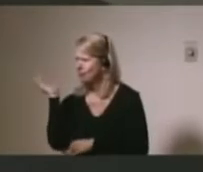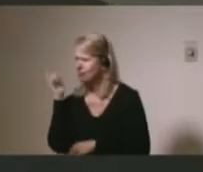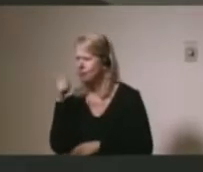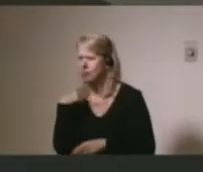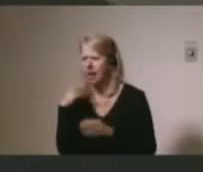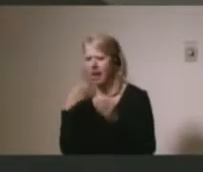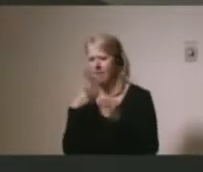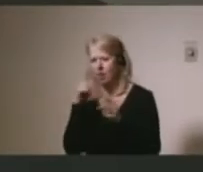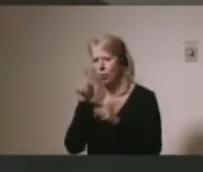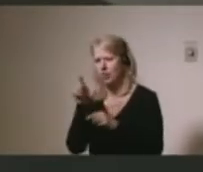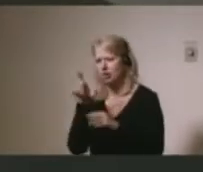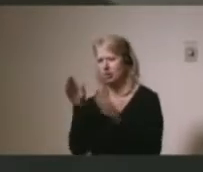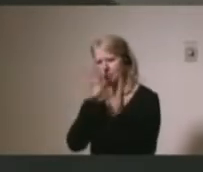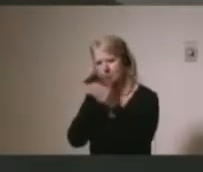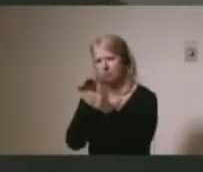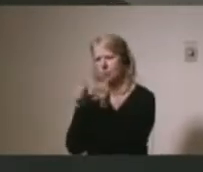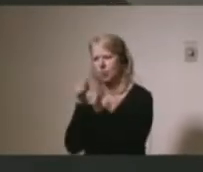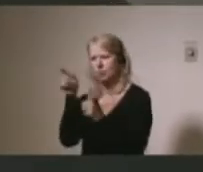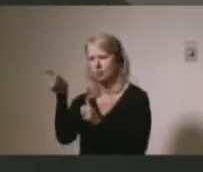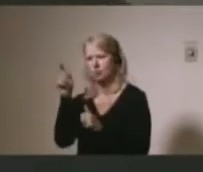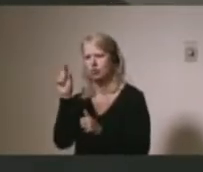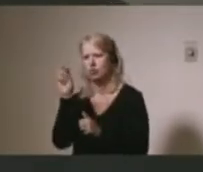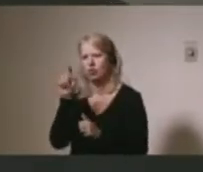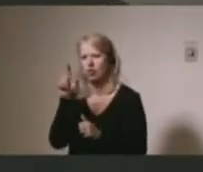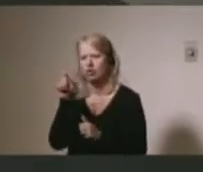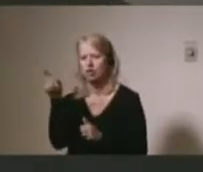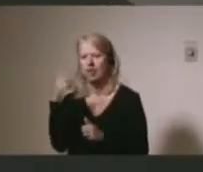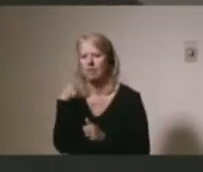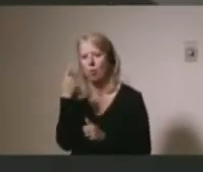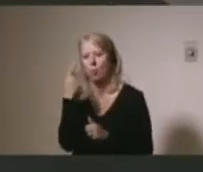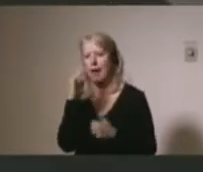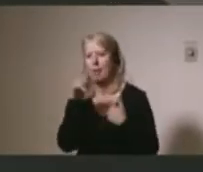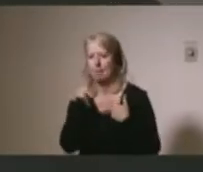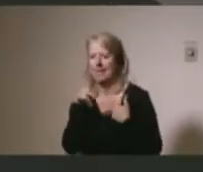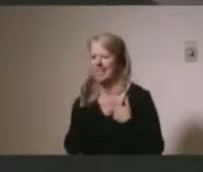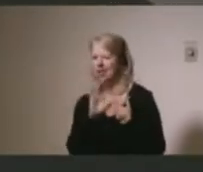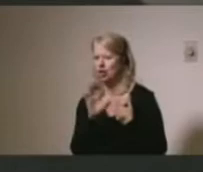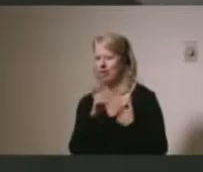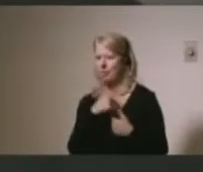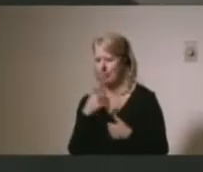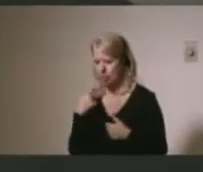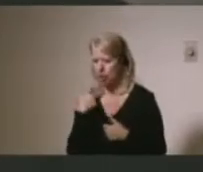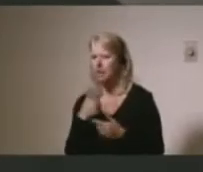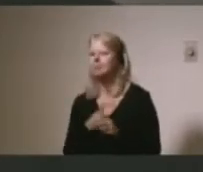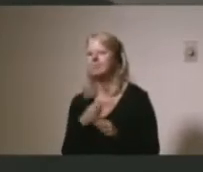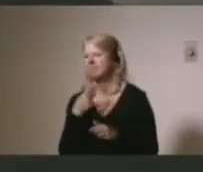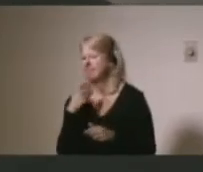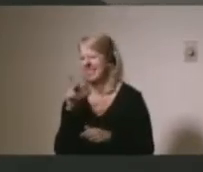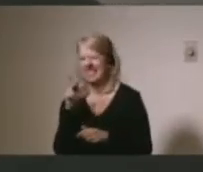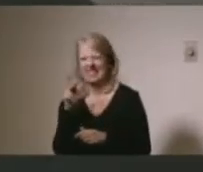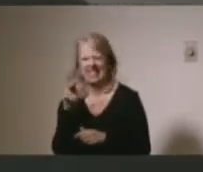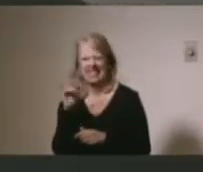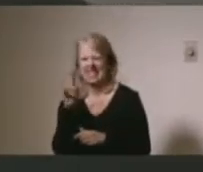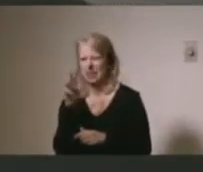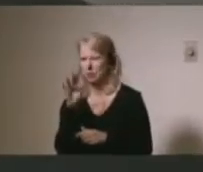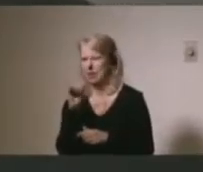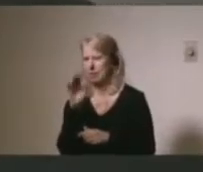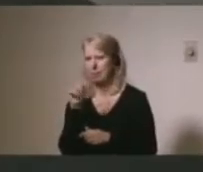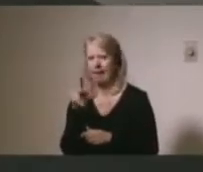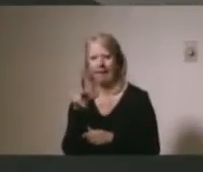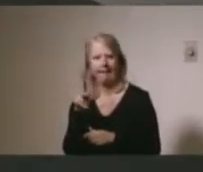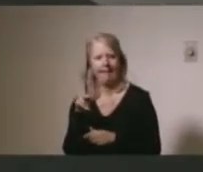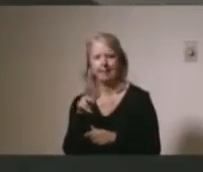at George. There's a certain Conservative member of Parliament who has said that Kiwi Bank hasn't been able